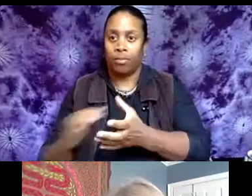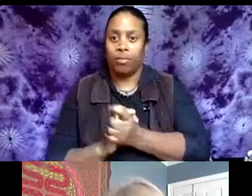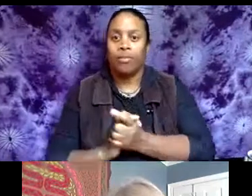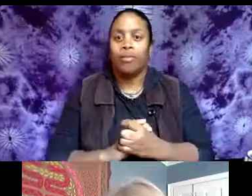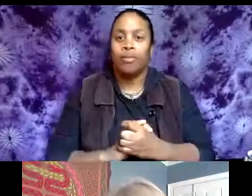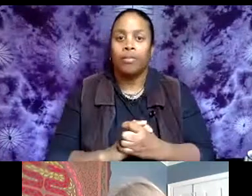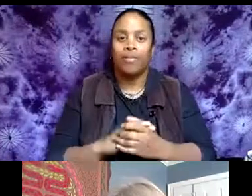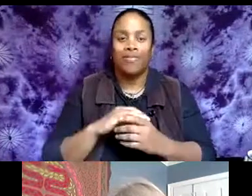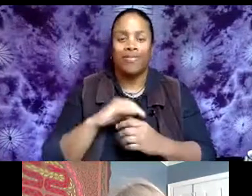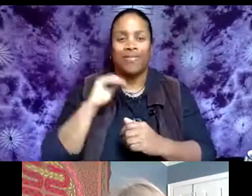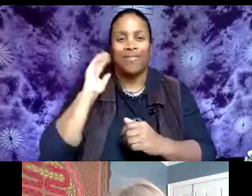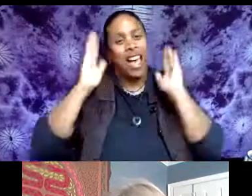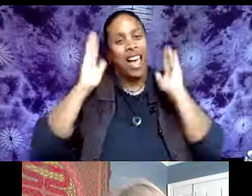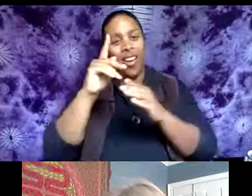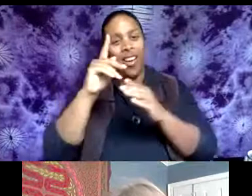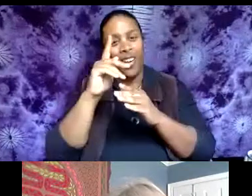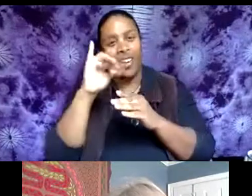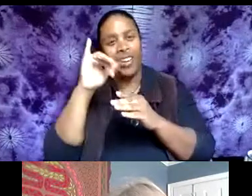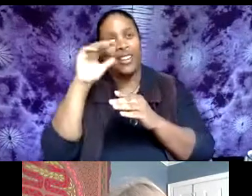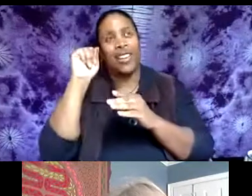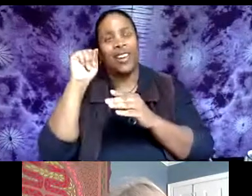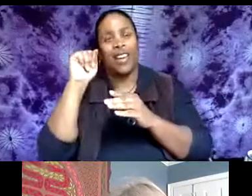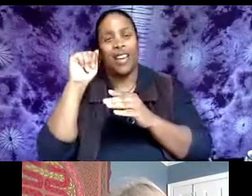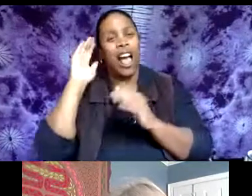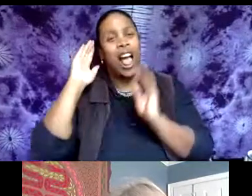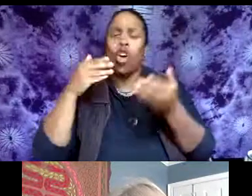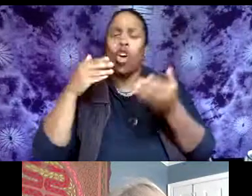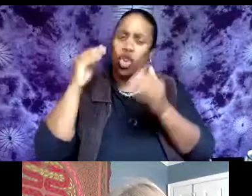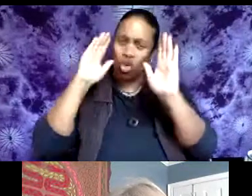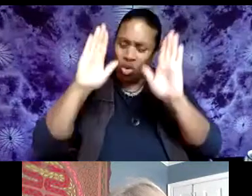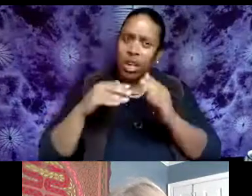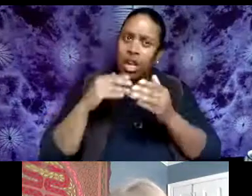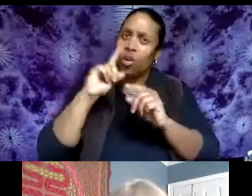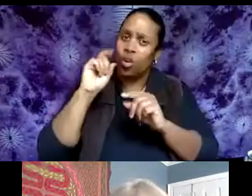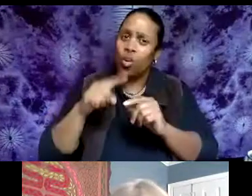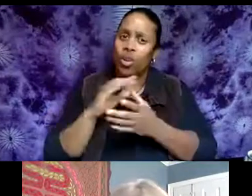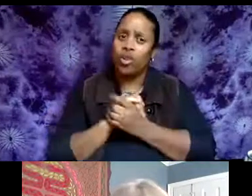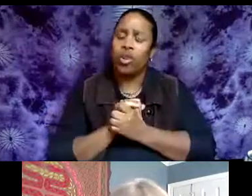All right. Hi, Christina. Hi. Great question. I